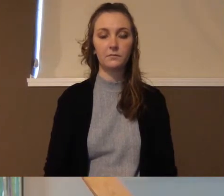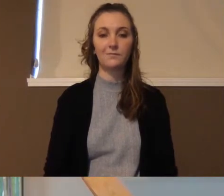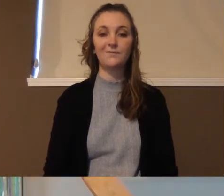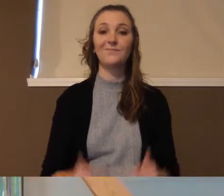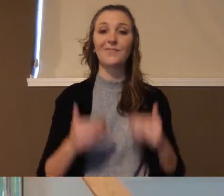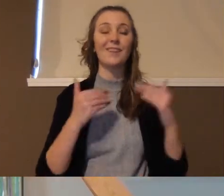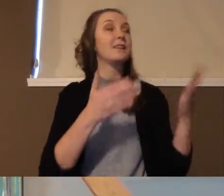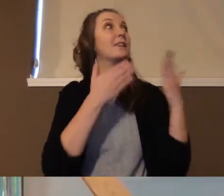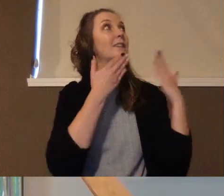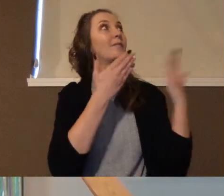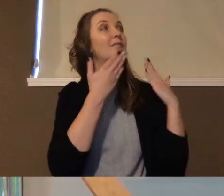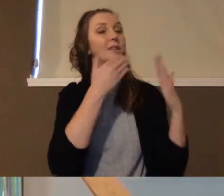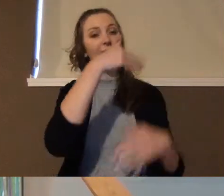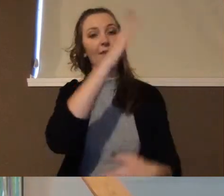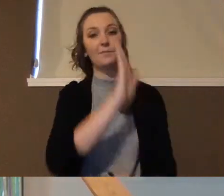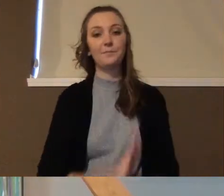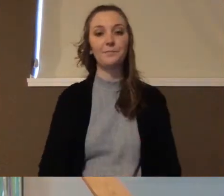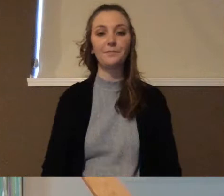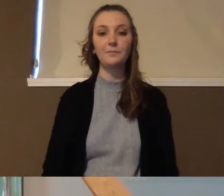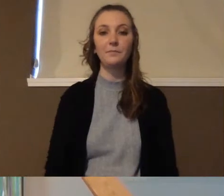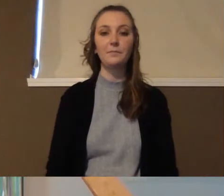Let us return thanks to God.